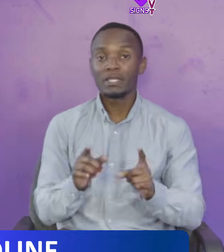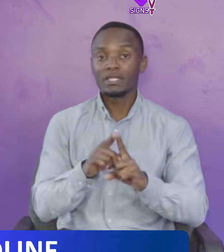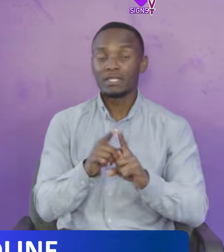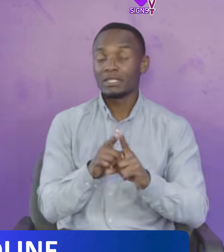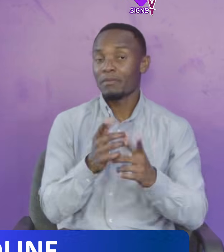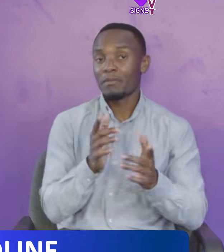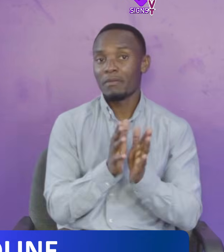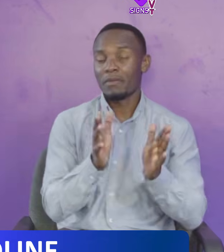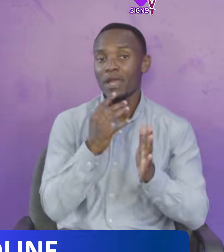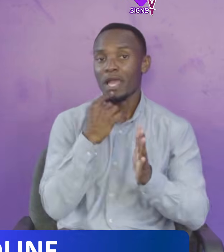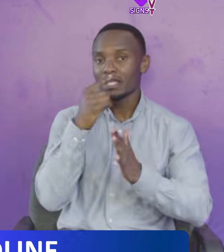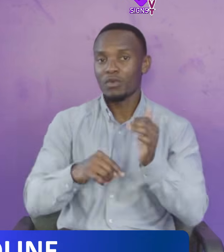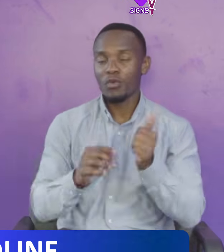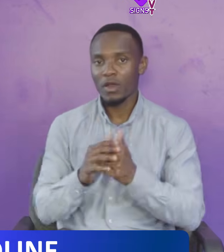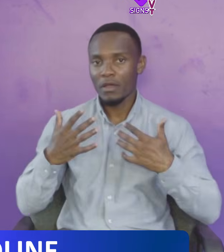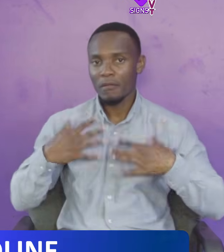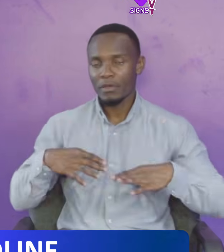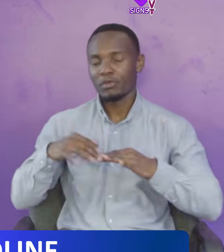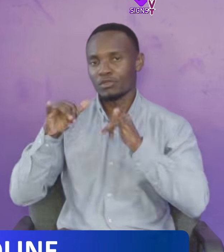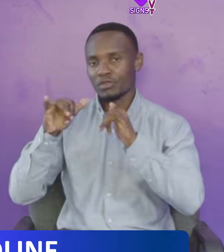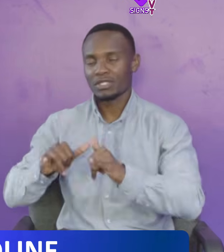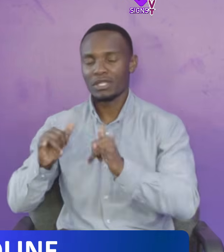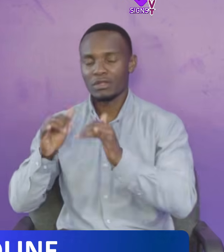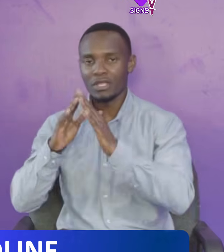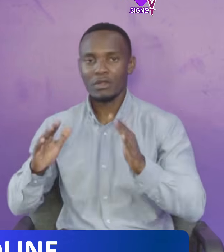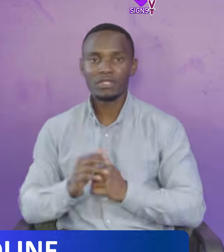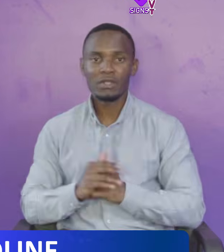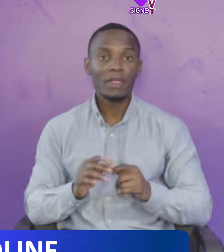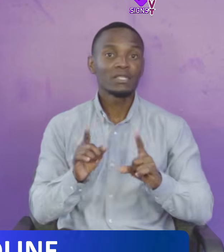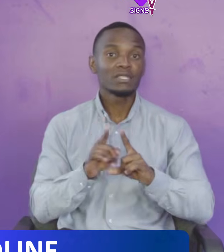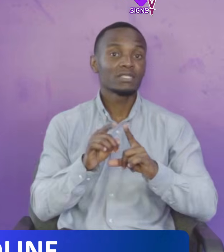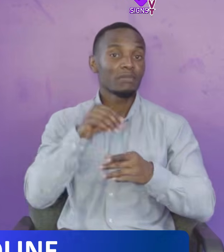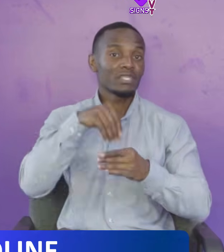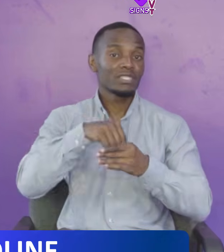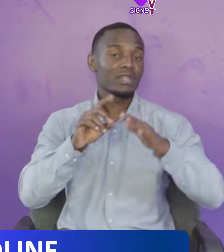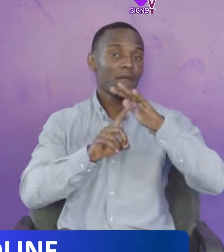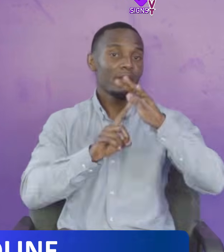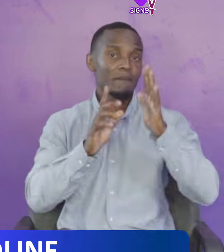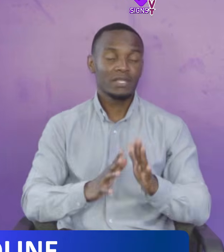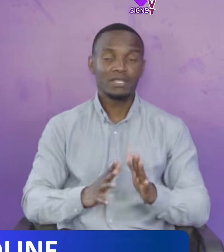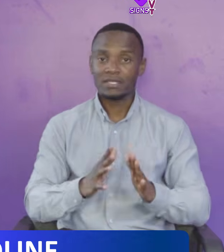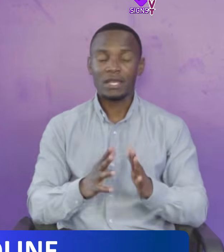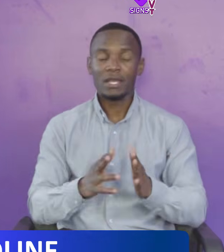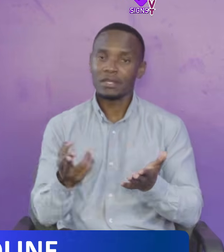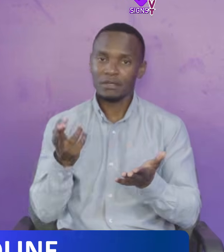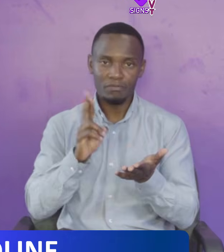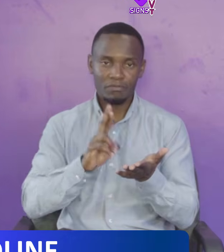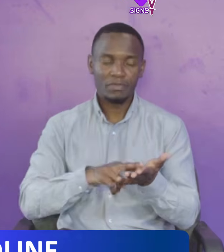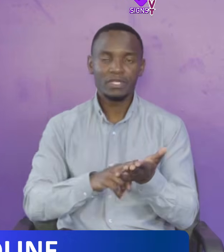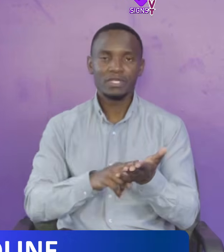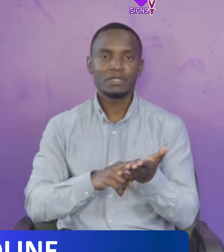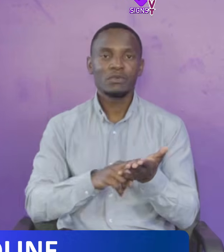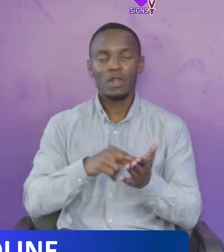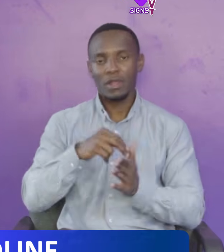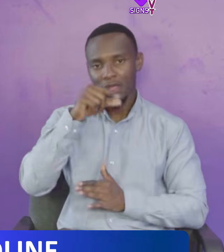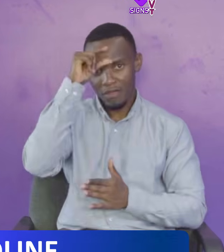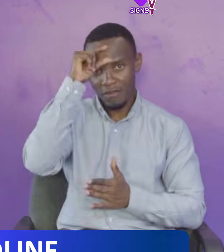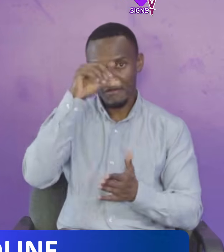Minister George Simba Chawene reiterated the government's position, stating that Tuesday's demonstrations are